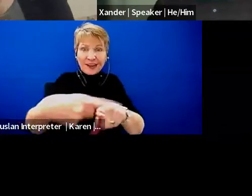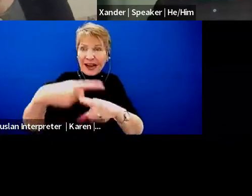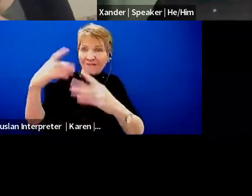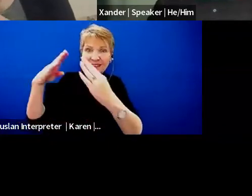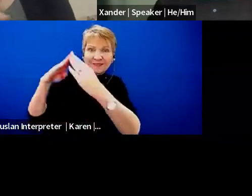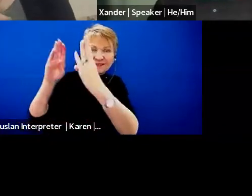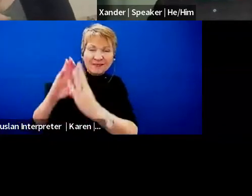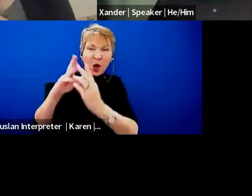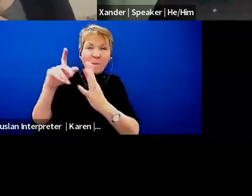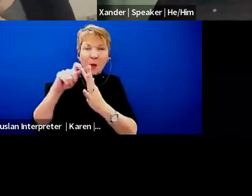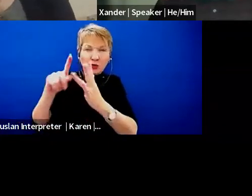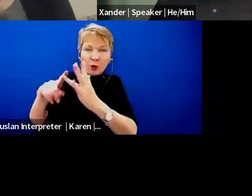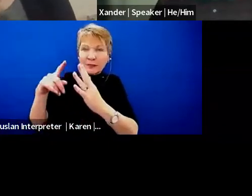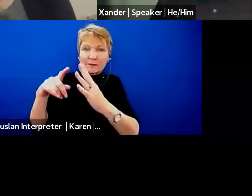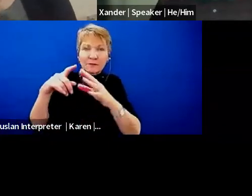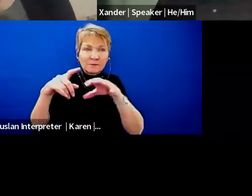like